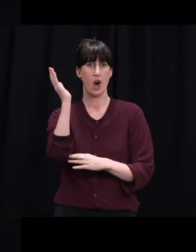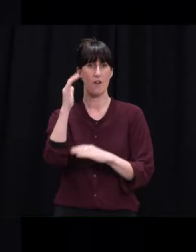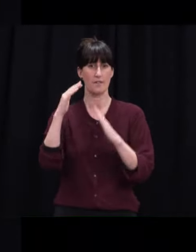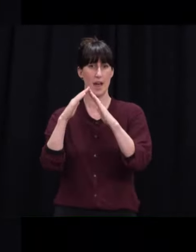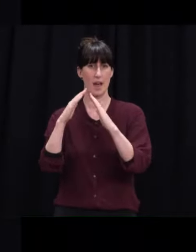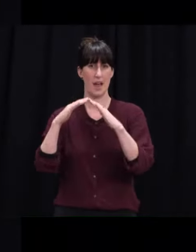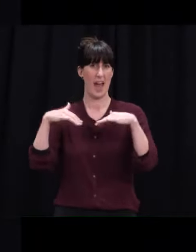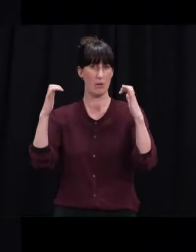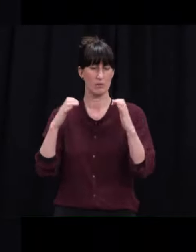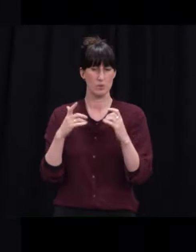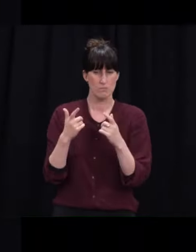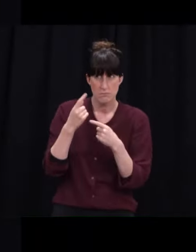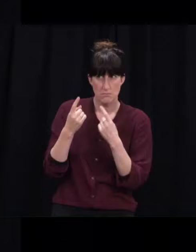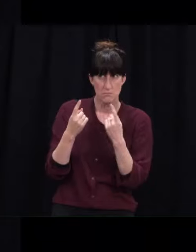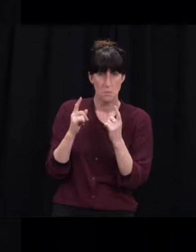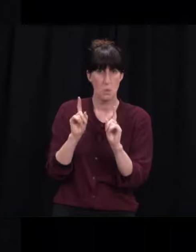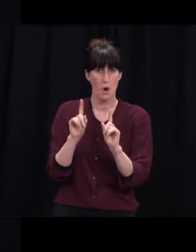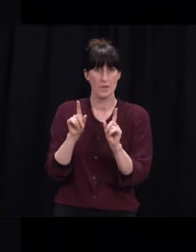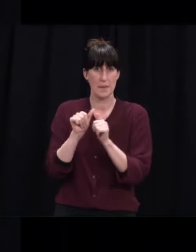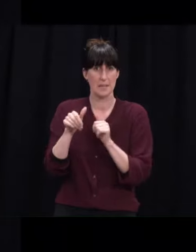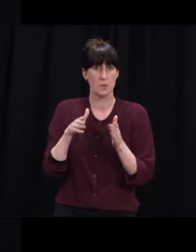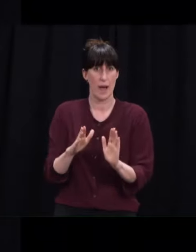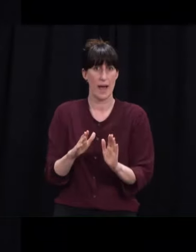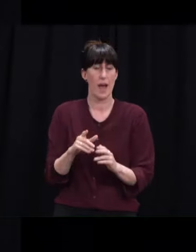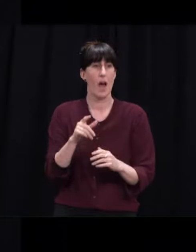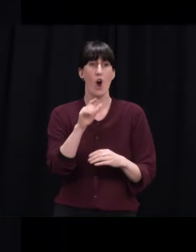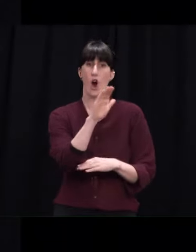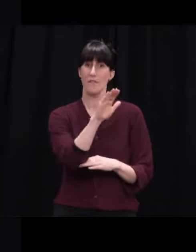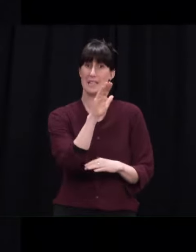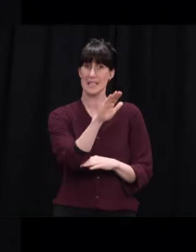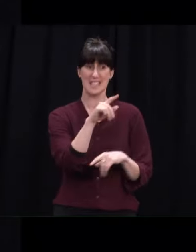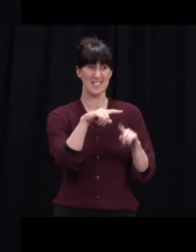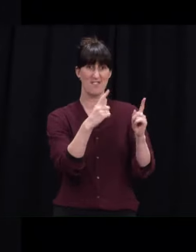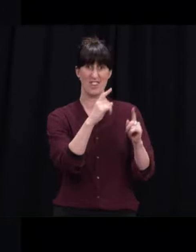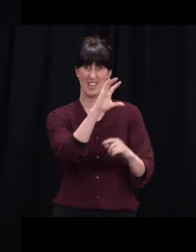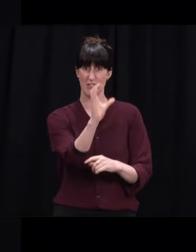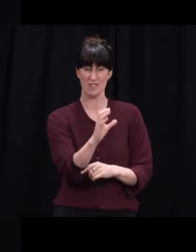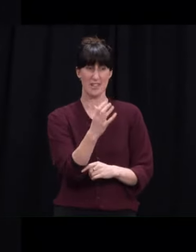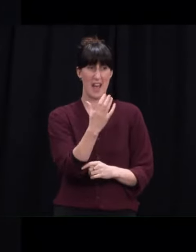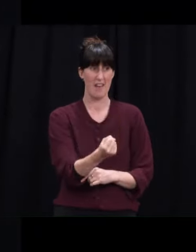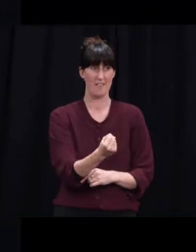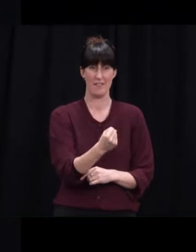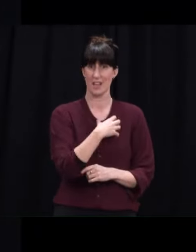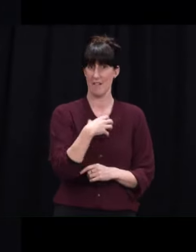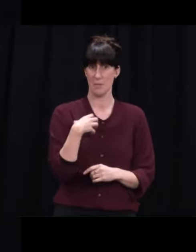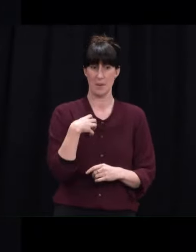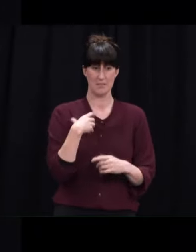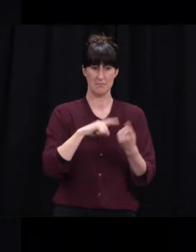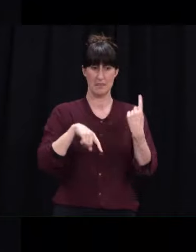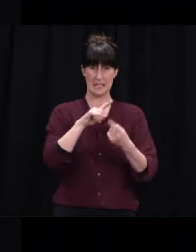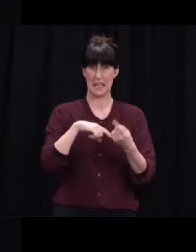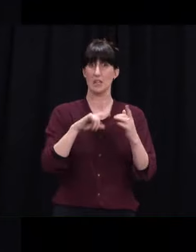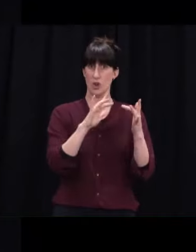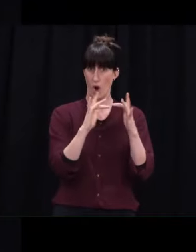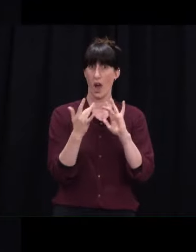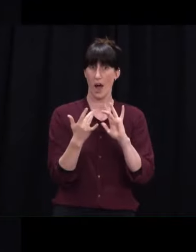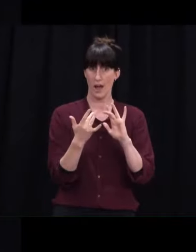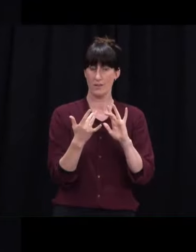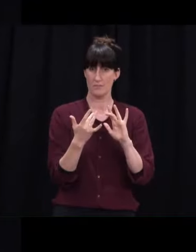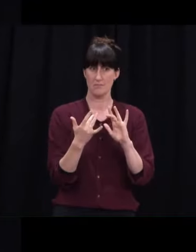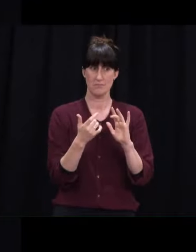parliaments around the world have used remote meeting technology to allow them to continue to undertake all of their functions whilst restrictions